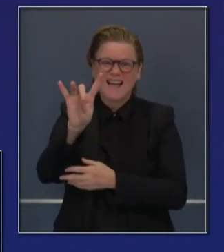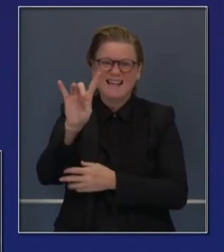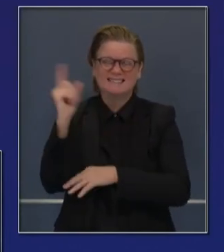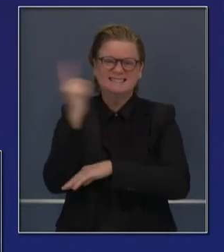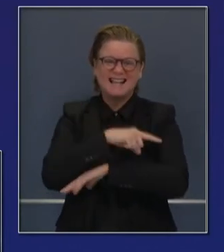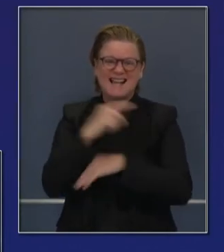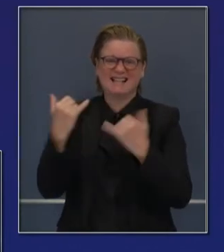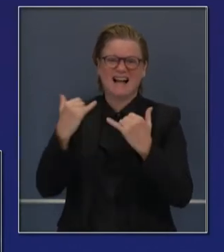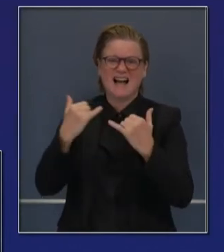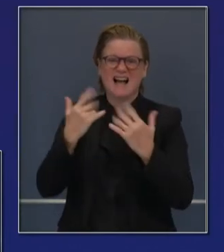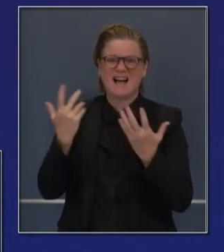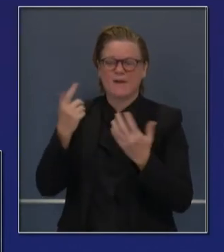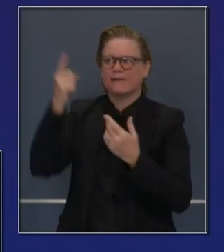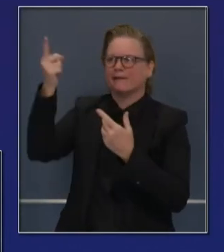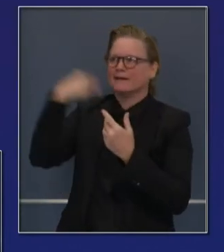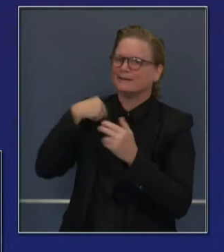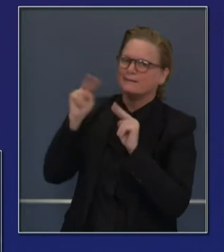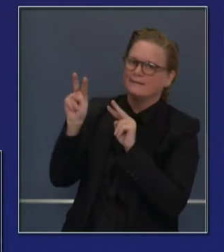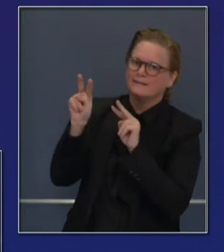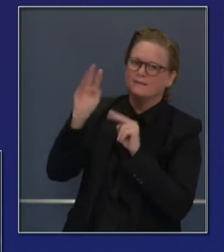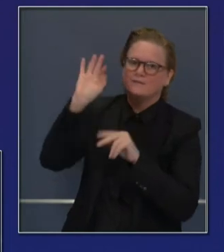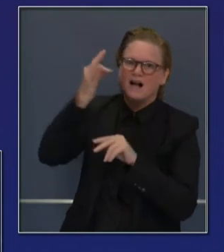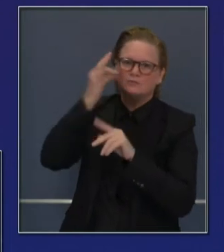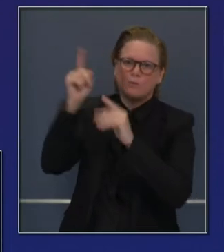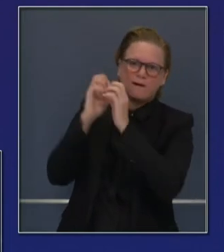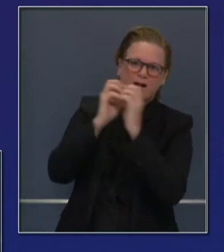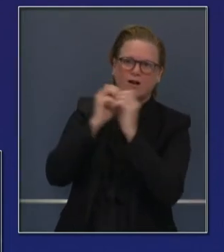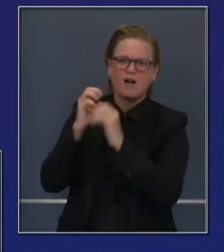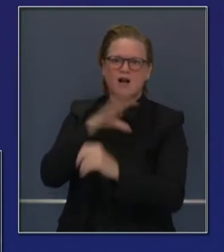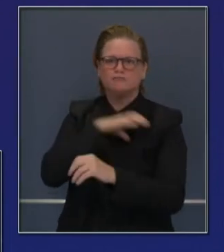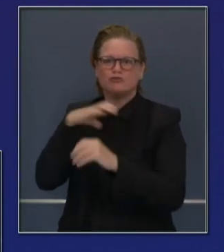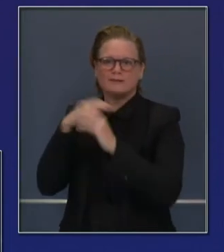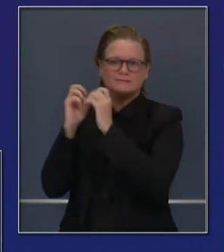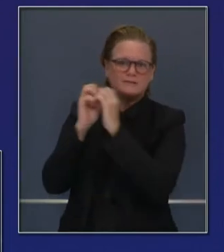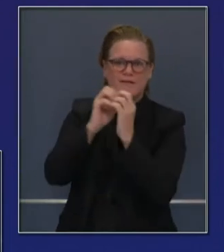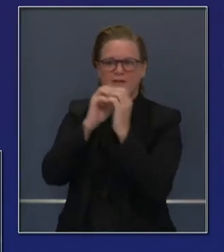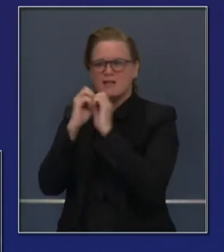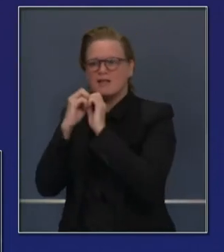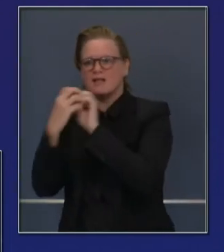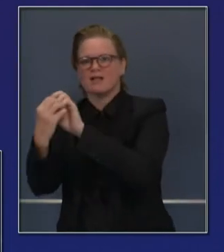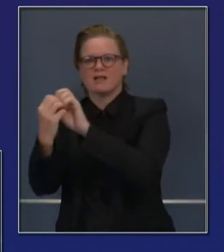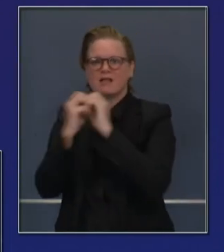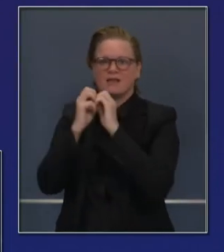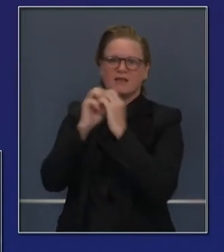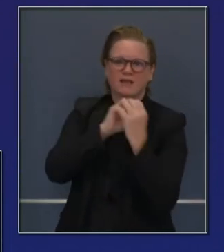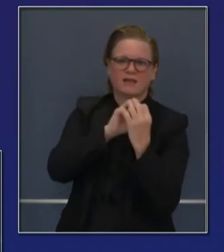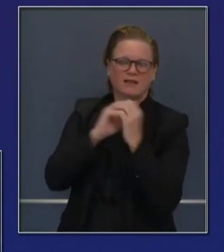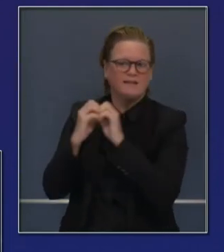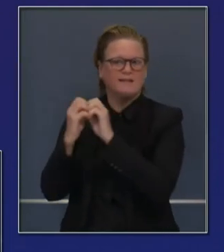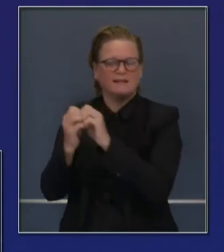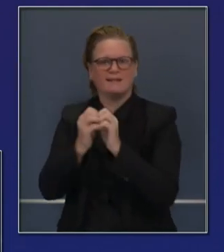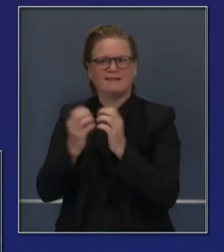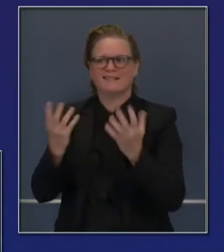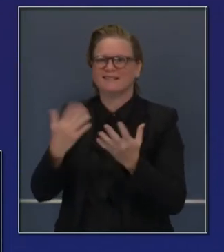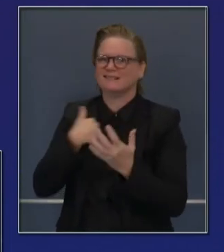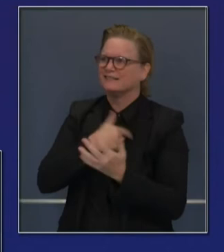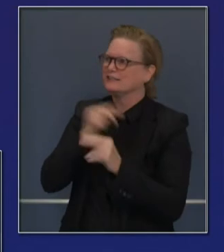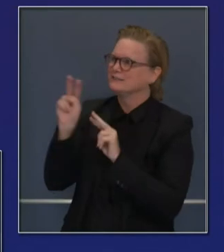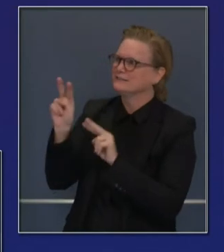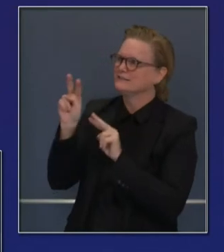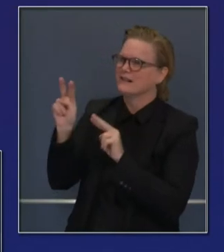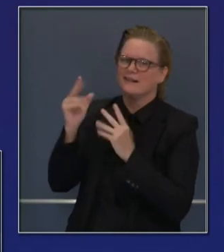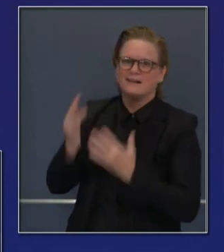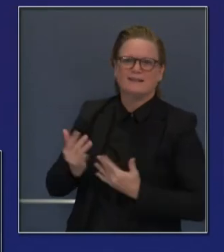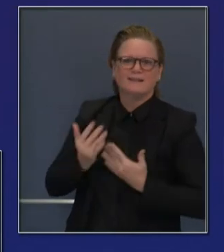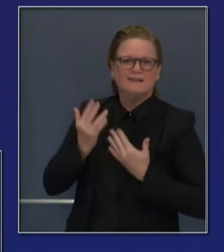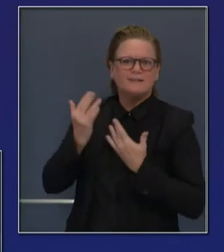We are not capable. Even a state as rich and resourced as California, and that's saying something. We're enjoying revenue